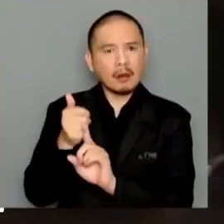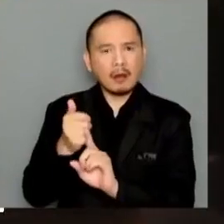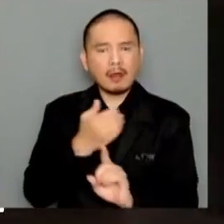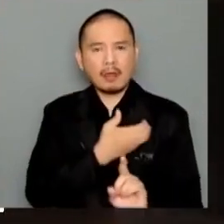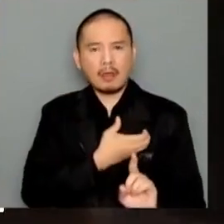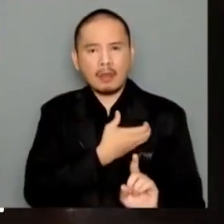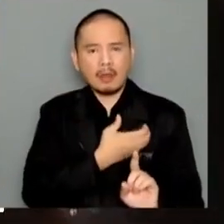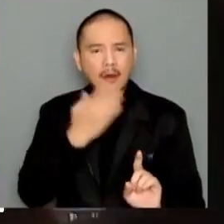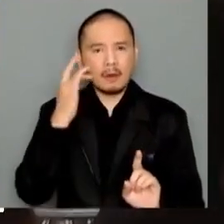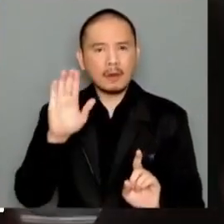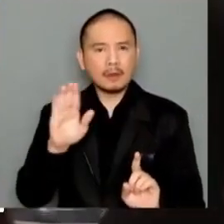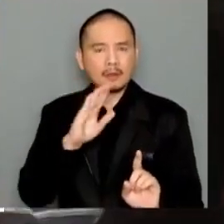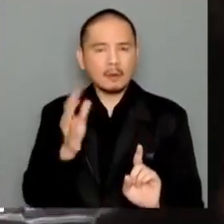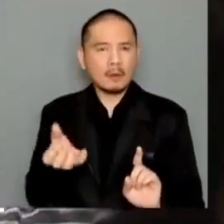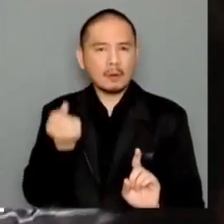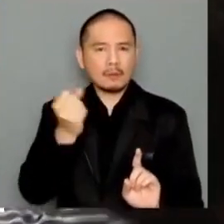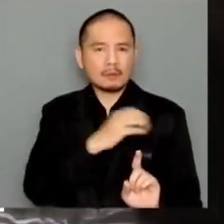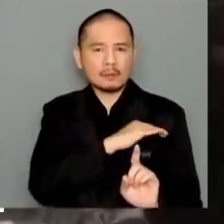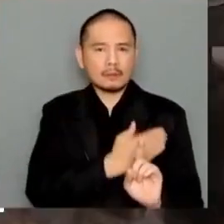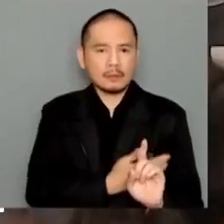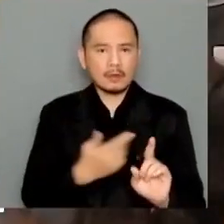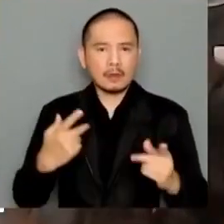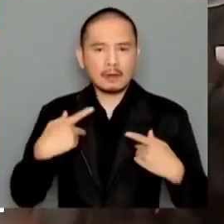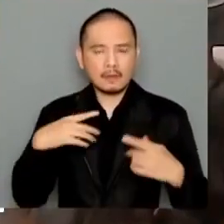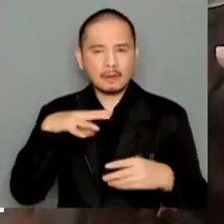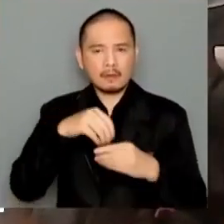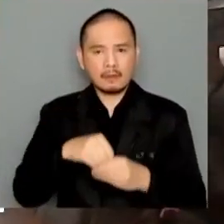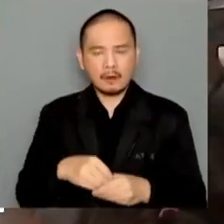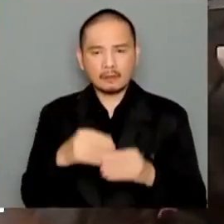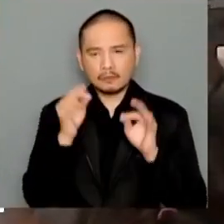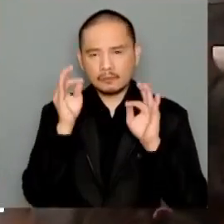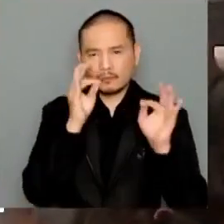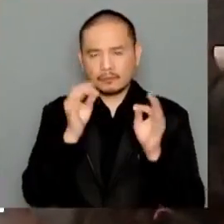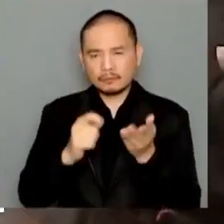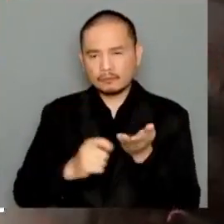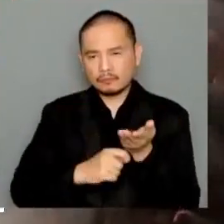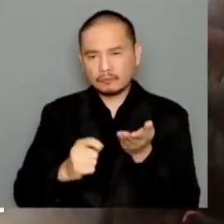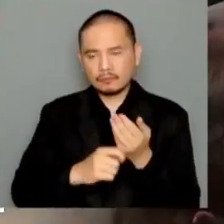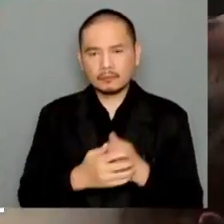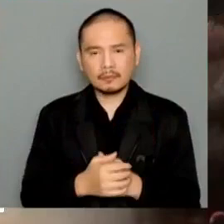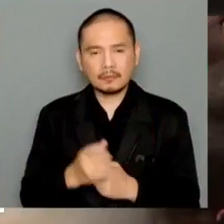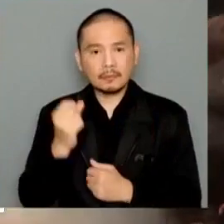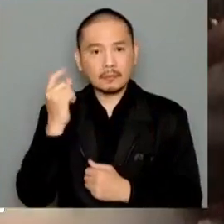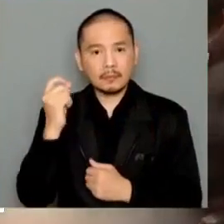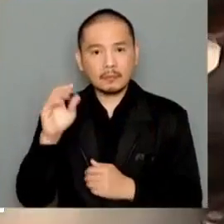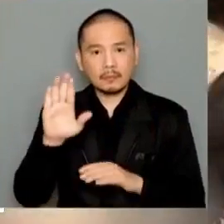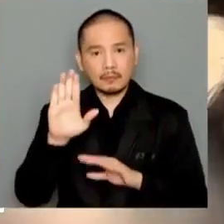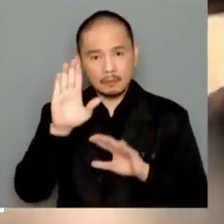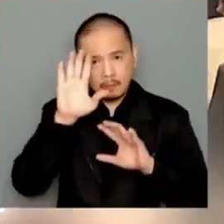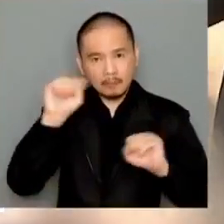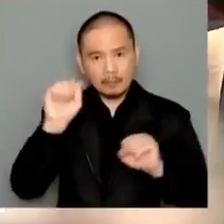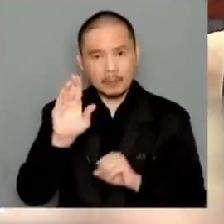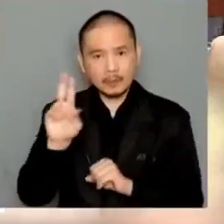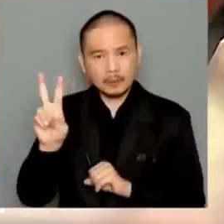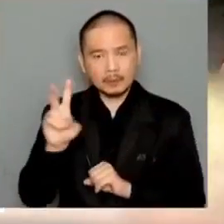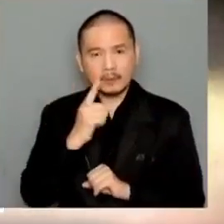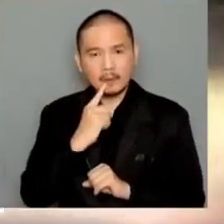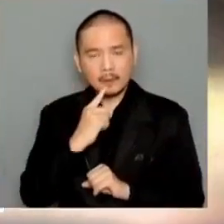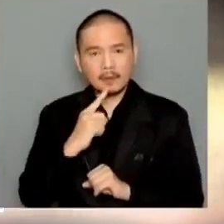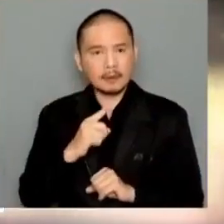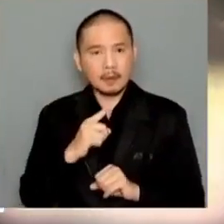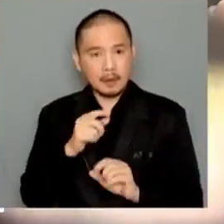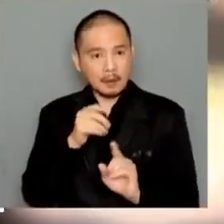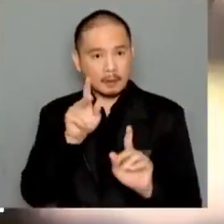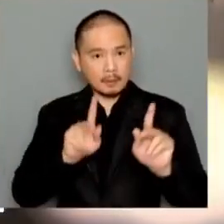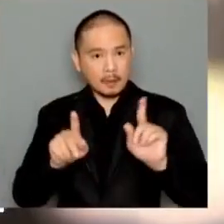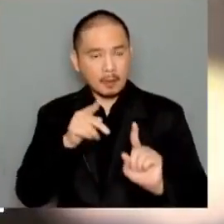drug charges. But the president in an interview this morning at the PICC said that officials should only be called to resign if they